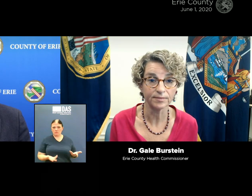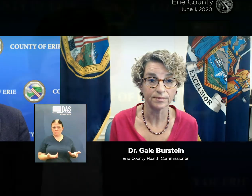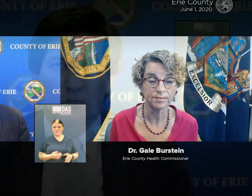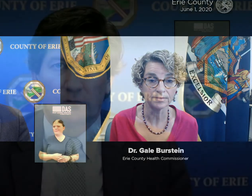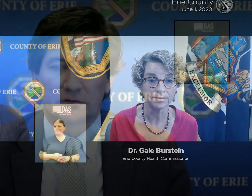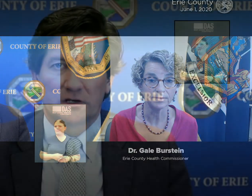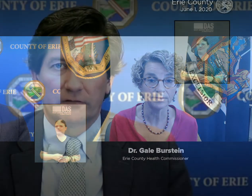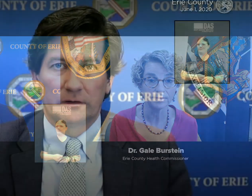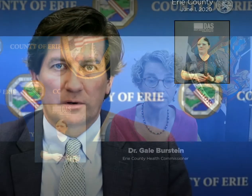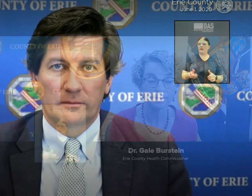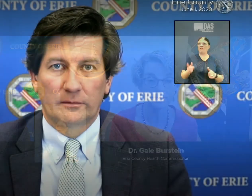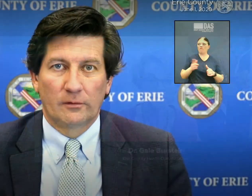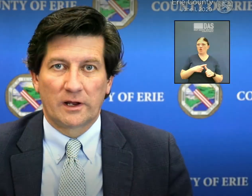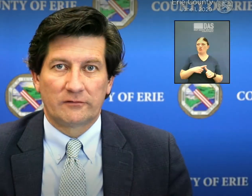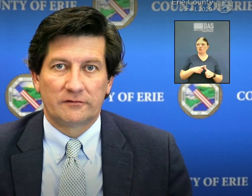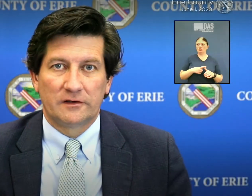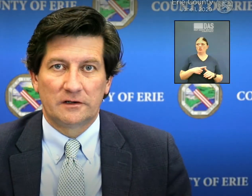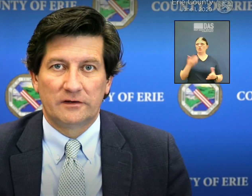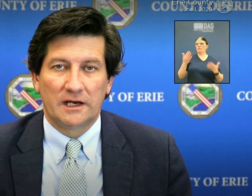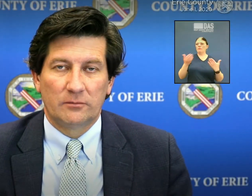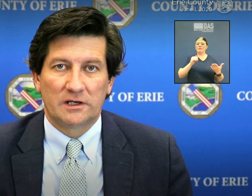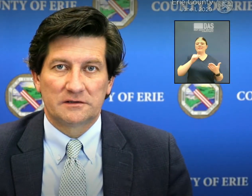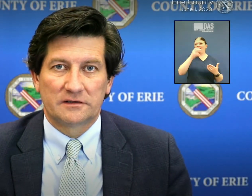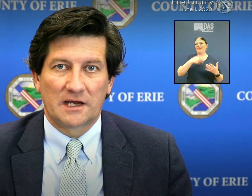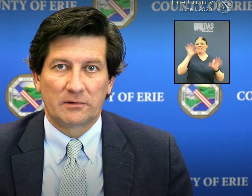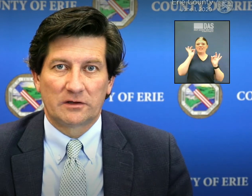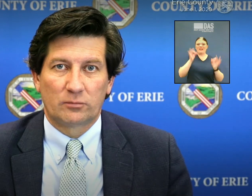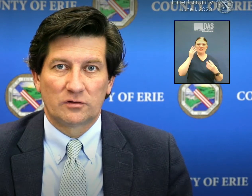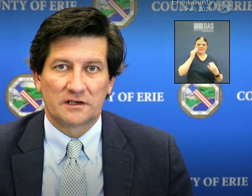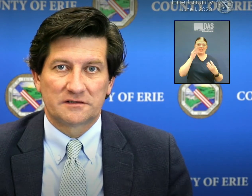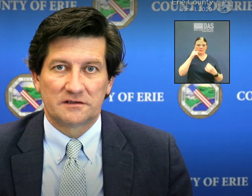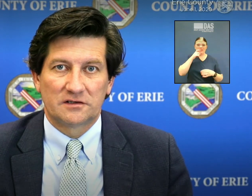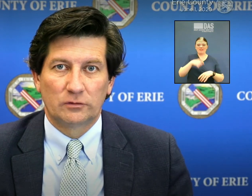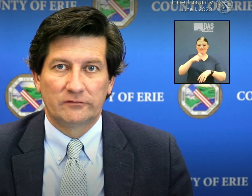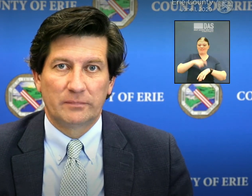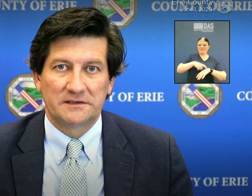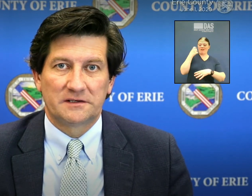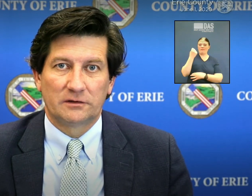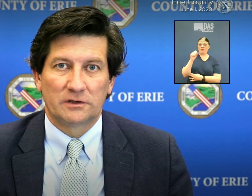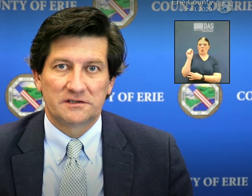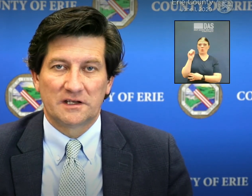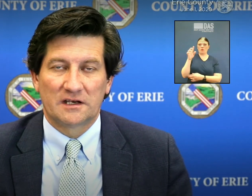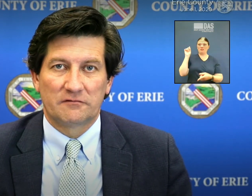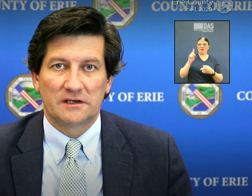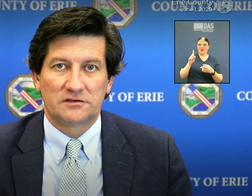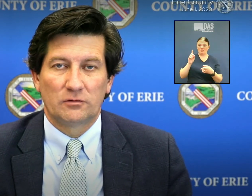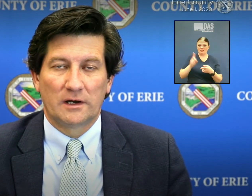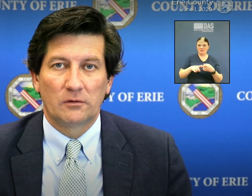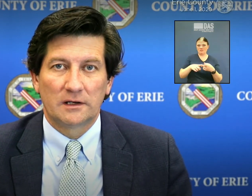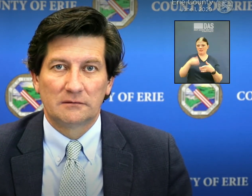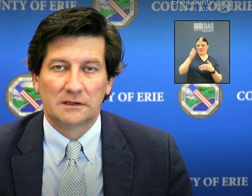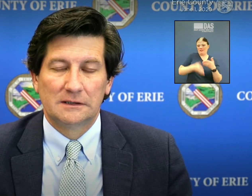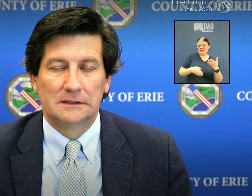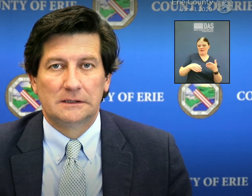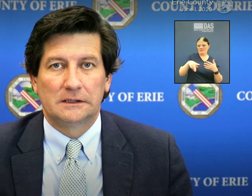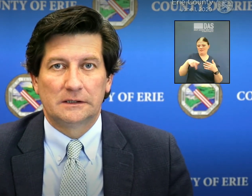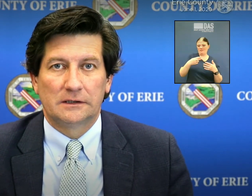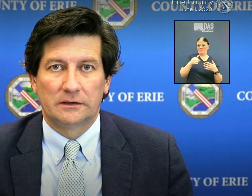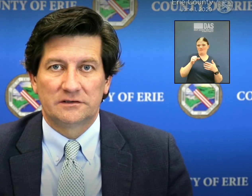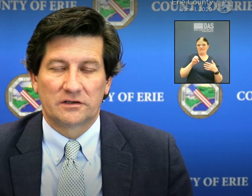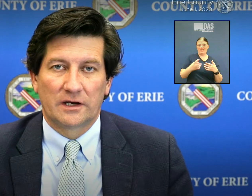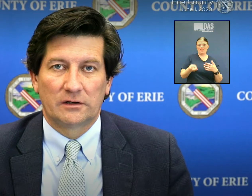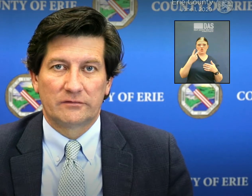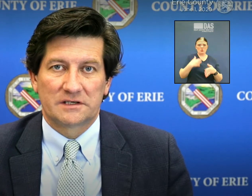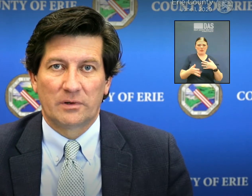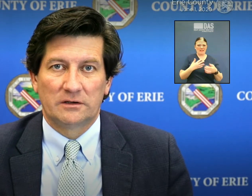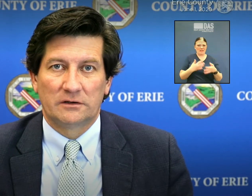I think first off, we probably won't have definitive data because of the timing of the protests until we've basically reached the end of phase 2 anyway.